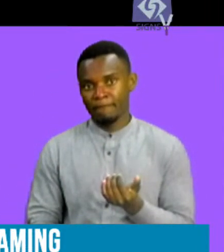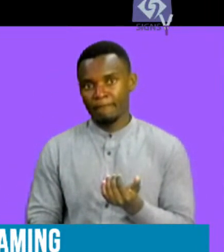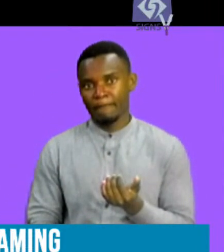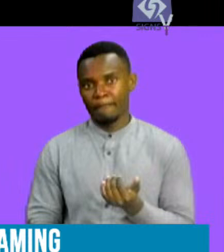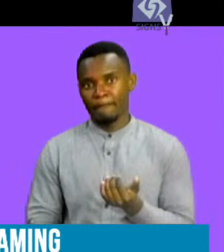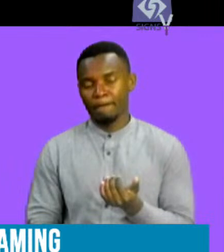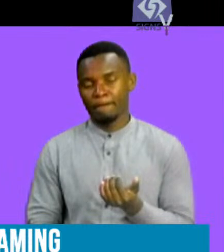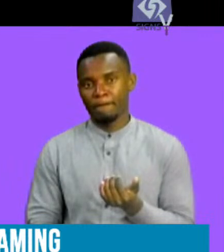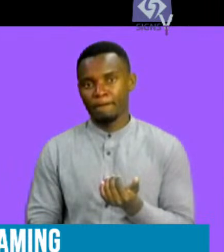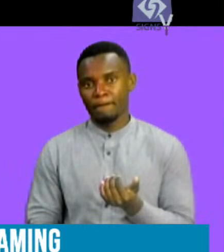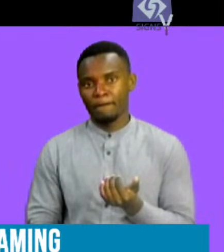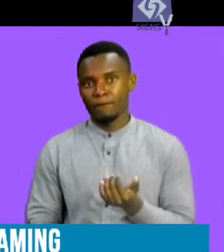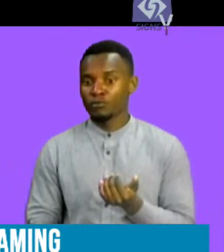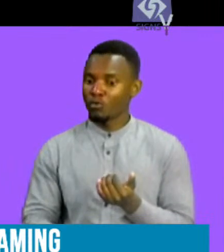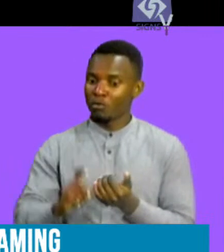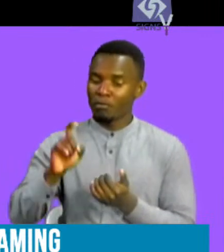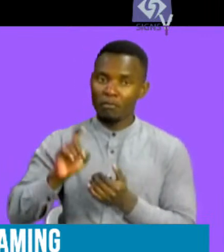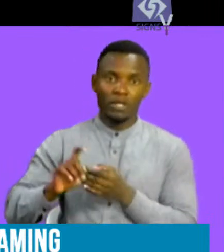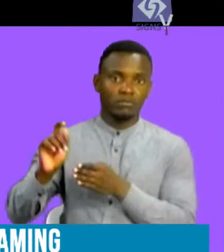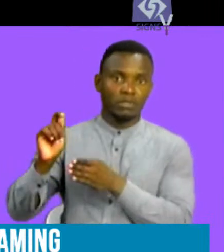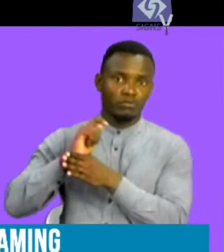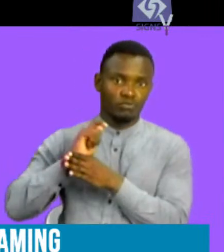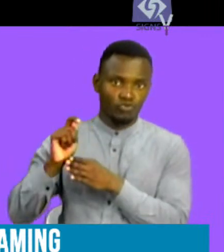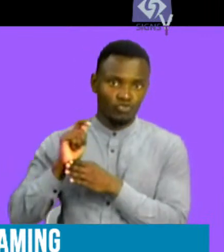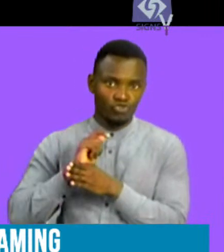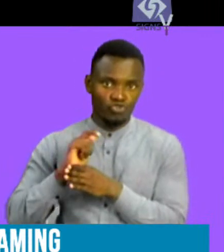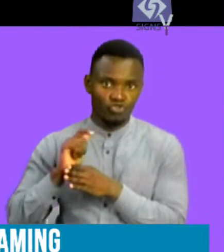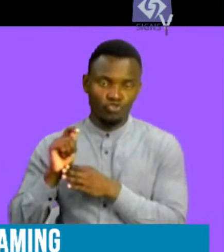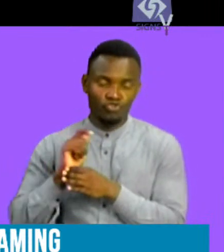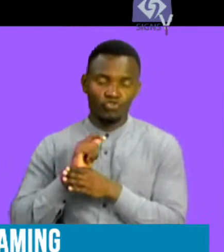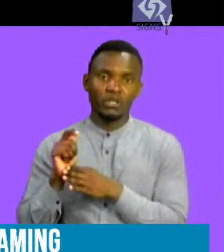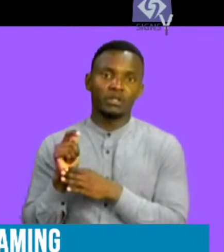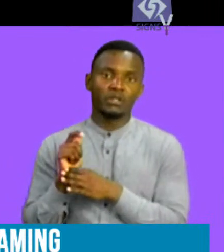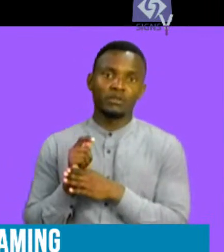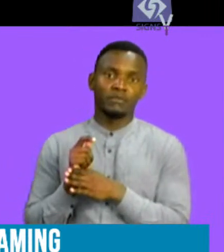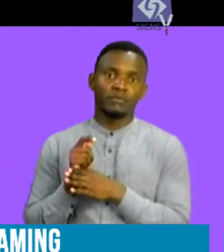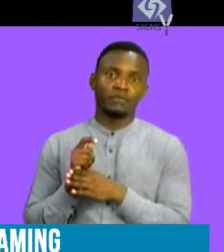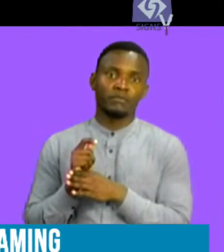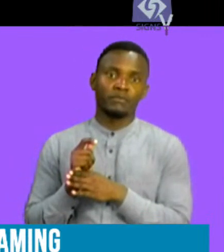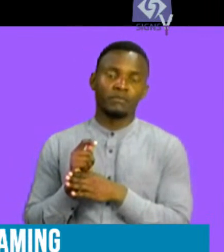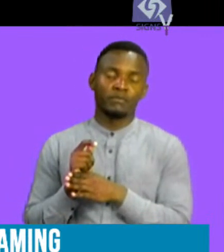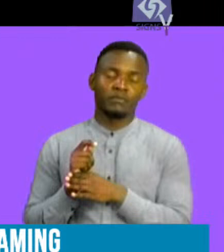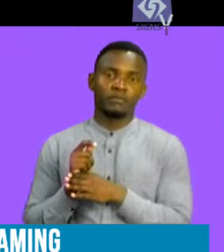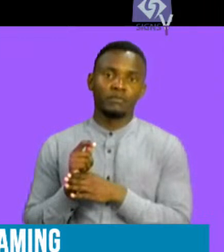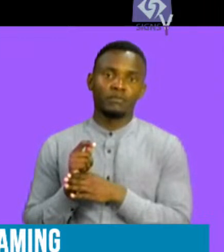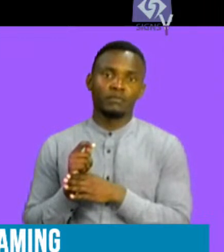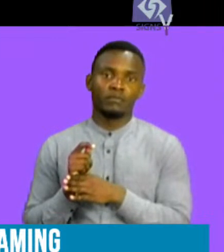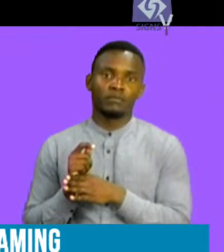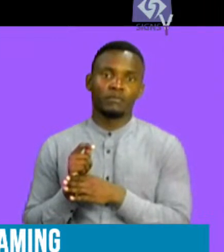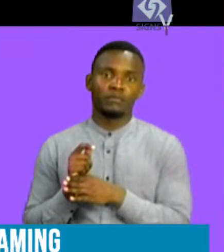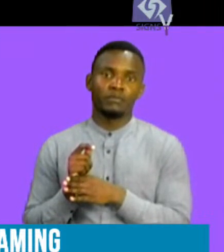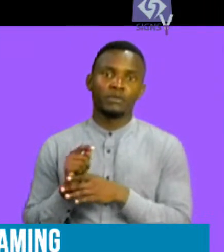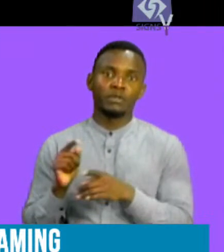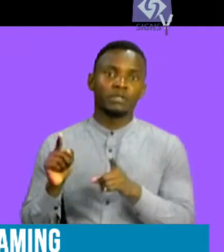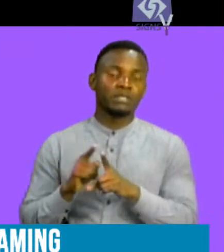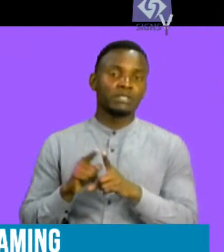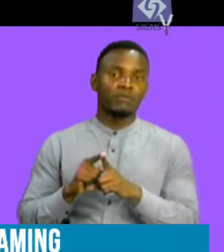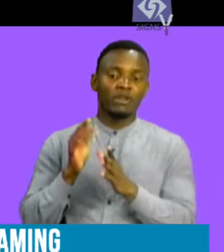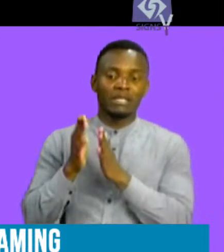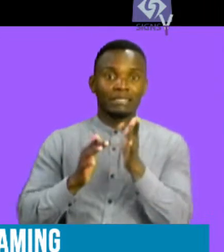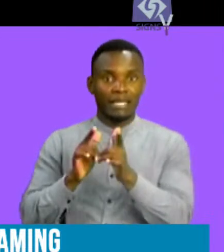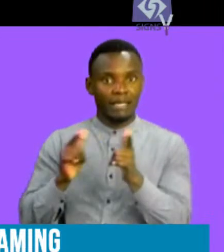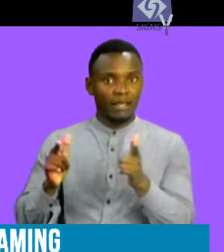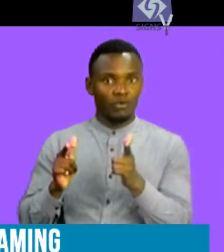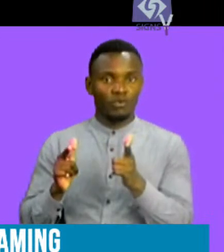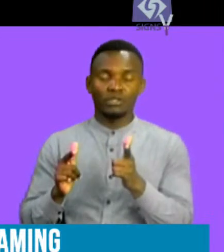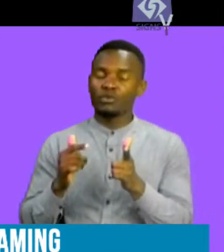to be taken for workshops, for such educations, as Mr. Kabanya said about the interpreter. There are